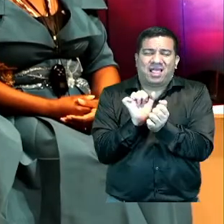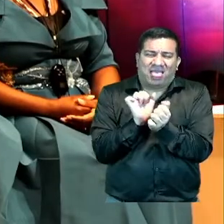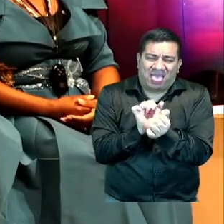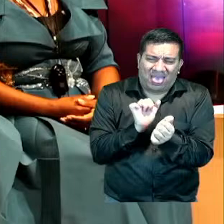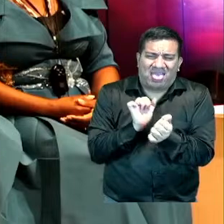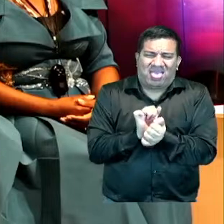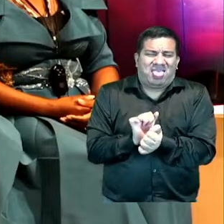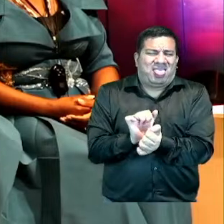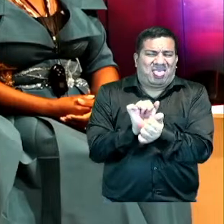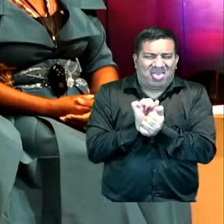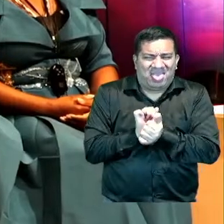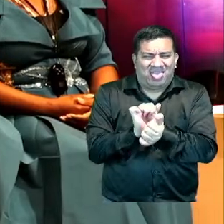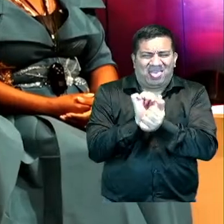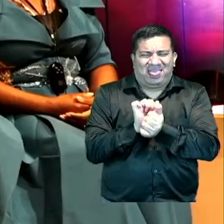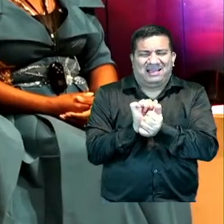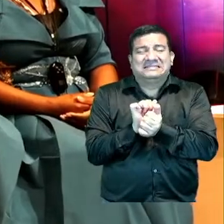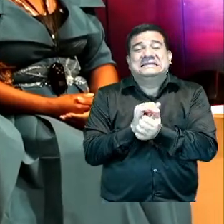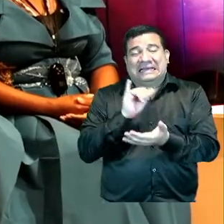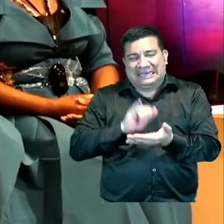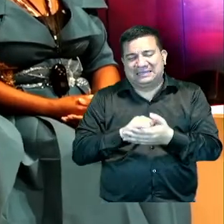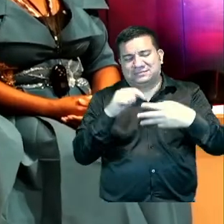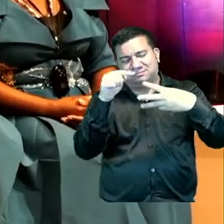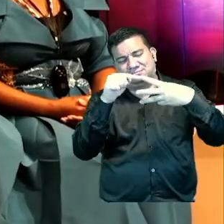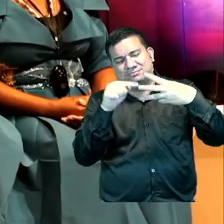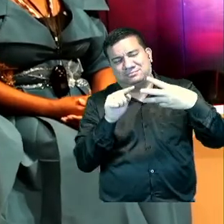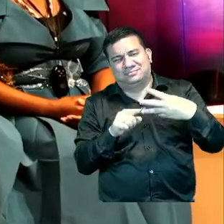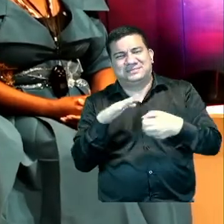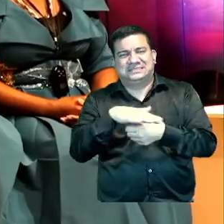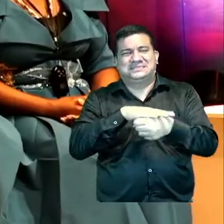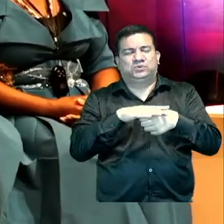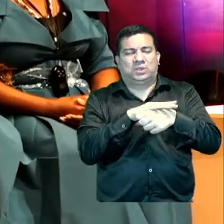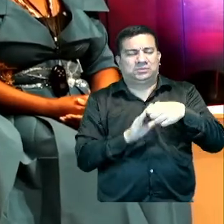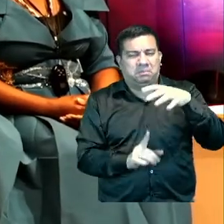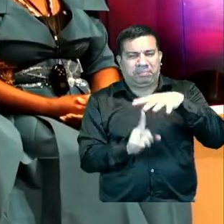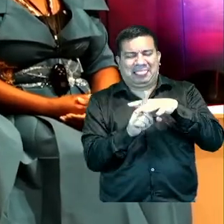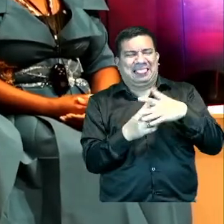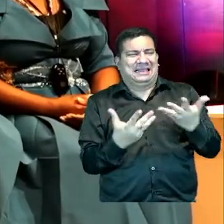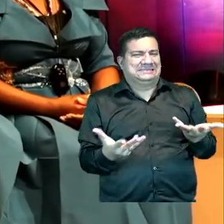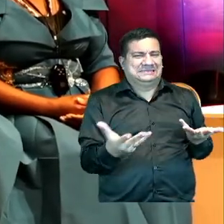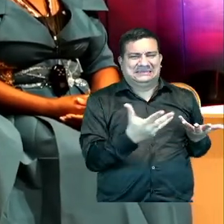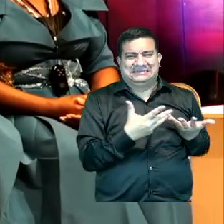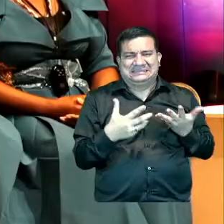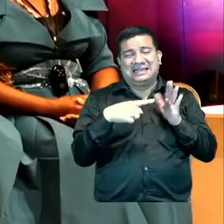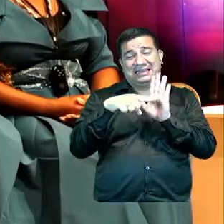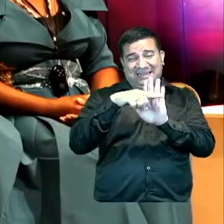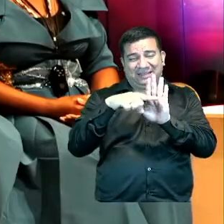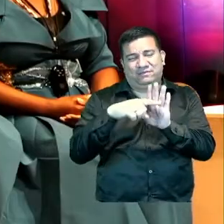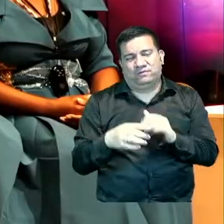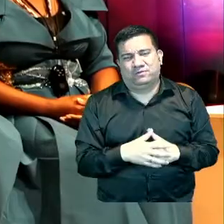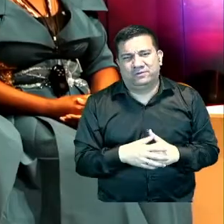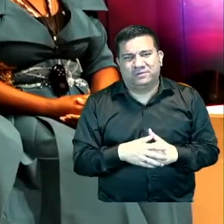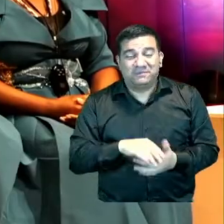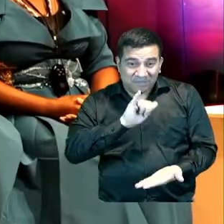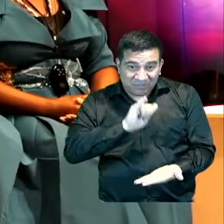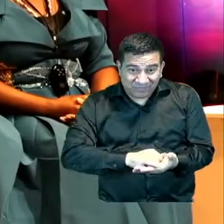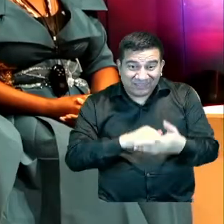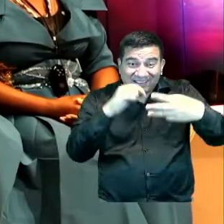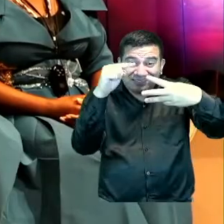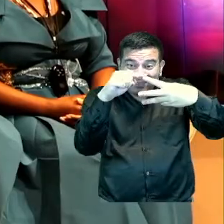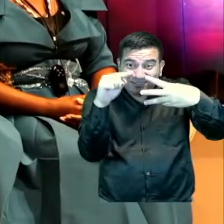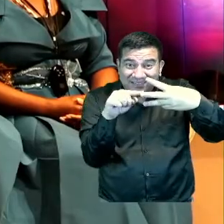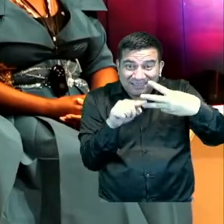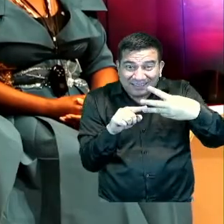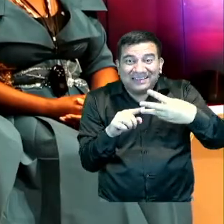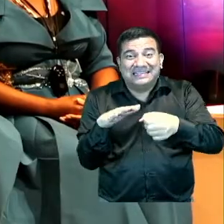women that used to be enslaved. So we have all these three negative situations that carry weight. So I would like to say